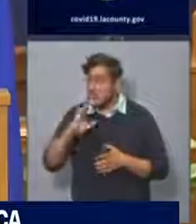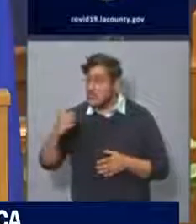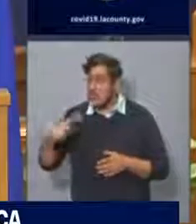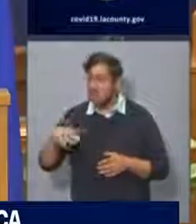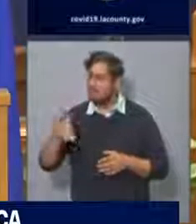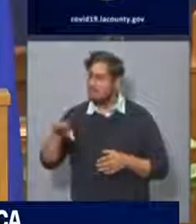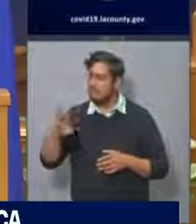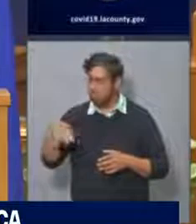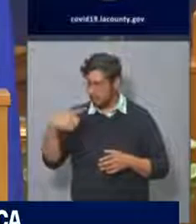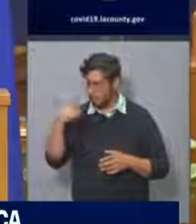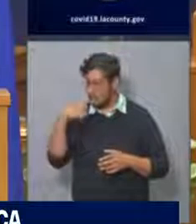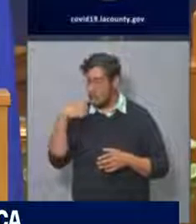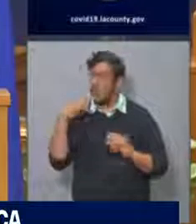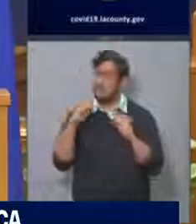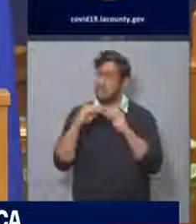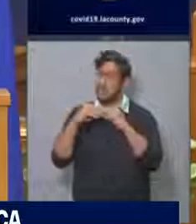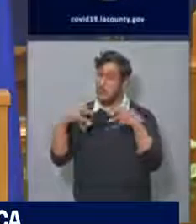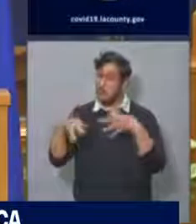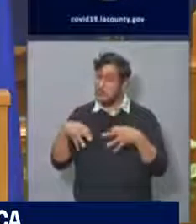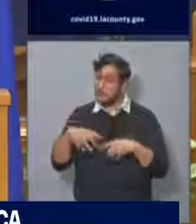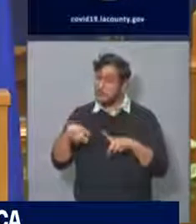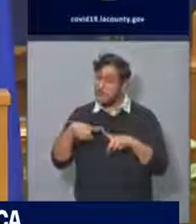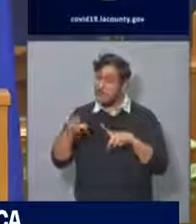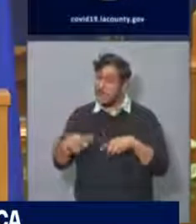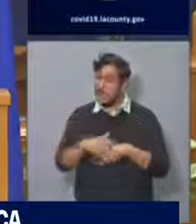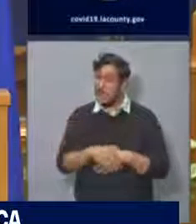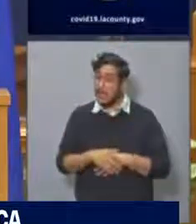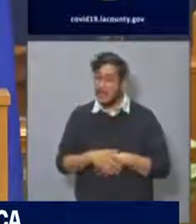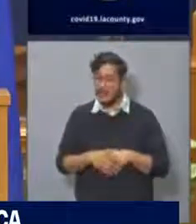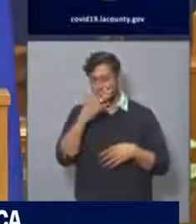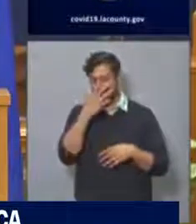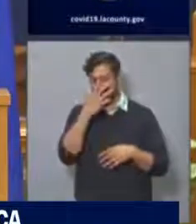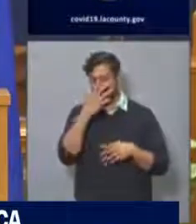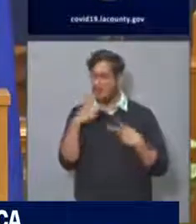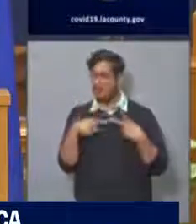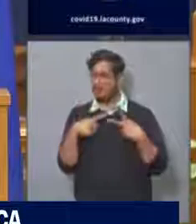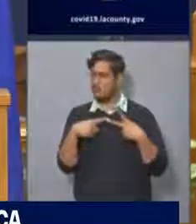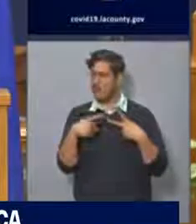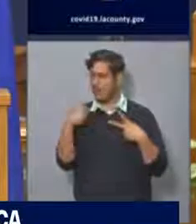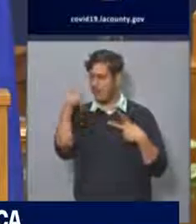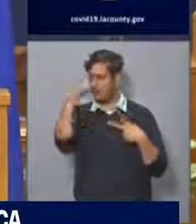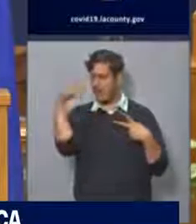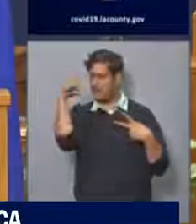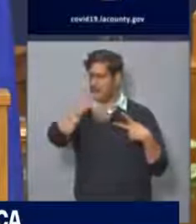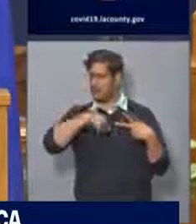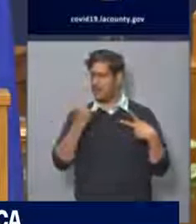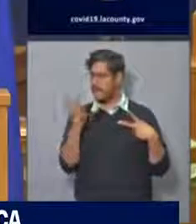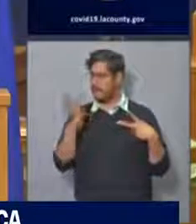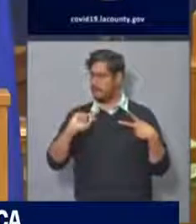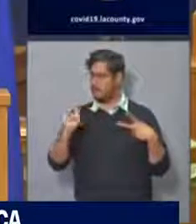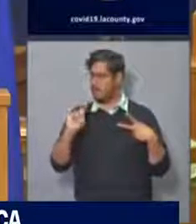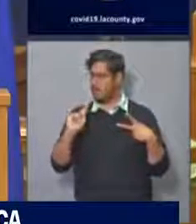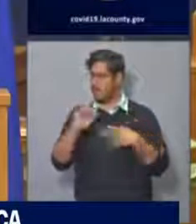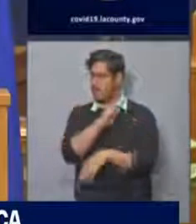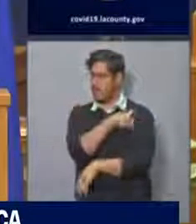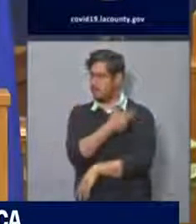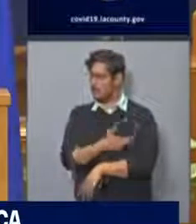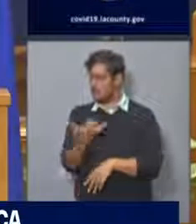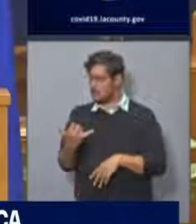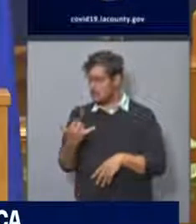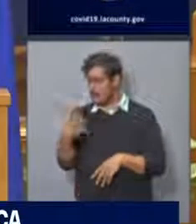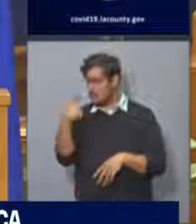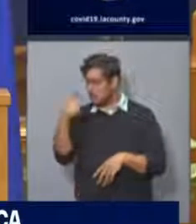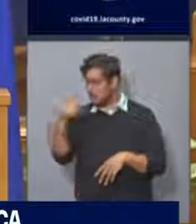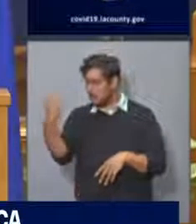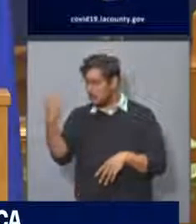wonder if you can provide any more details on that. I also missed the current hospitalization number. I'm wondering if you could repeat